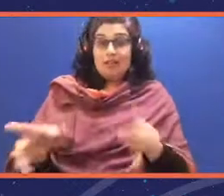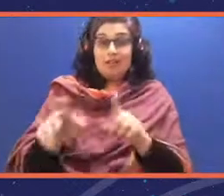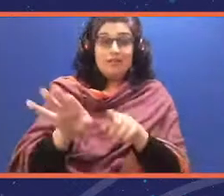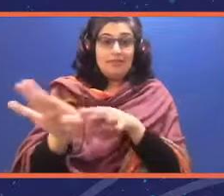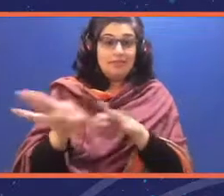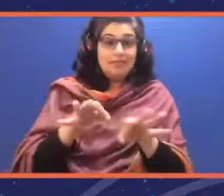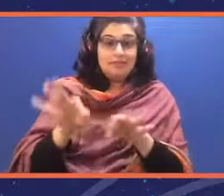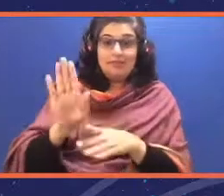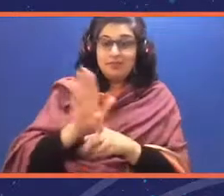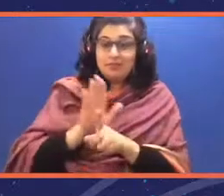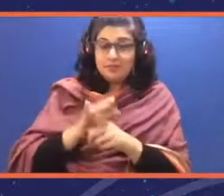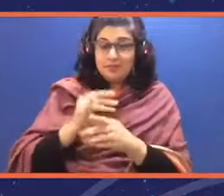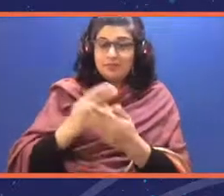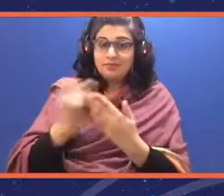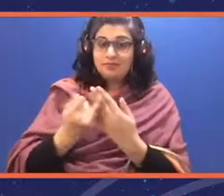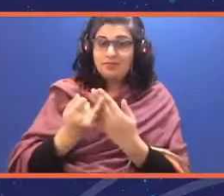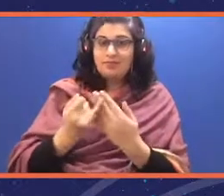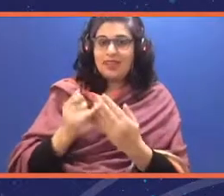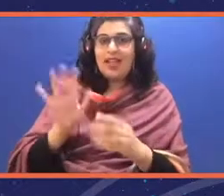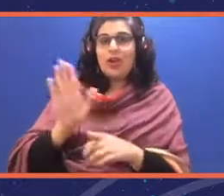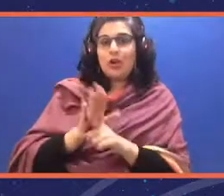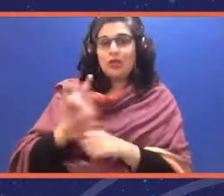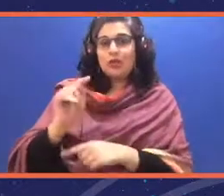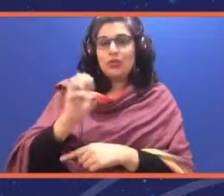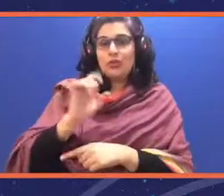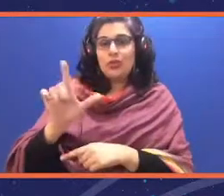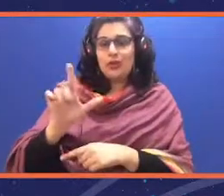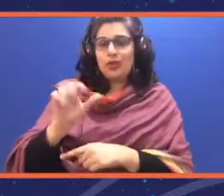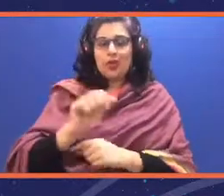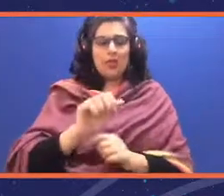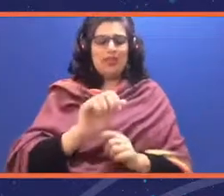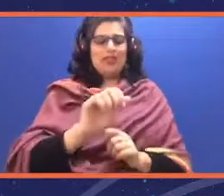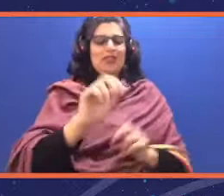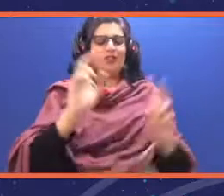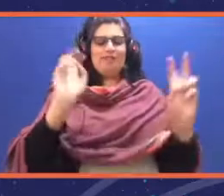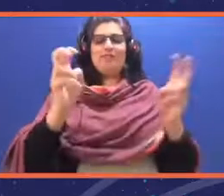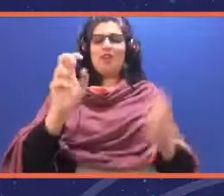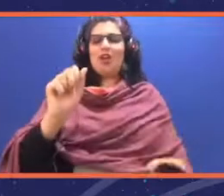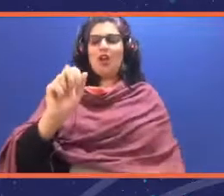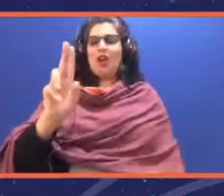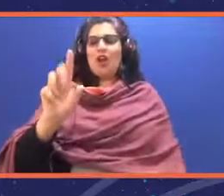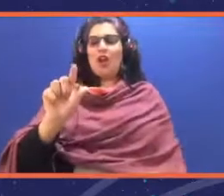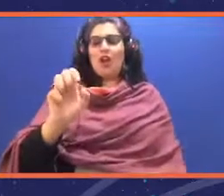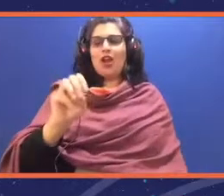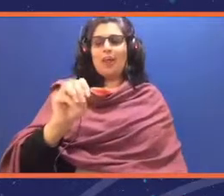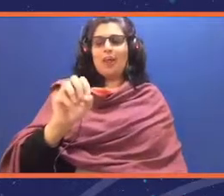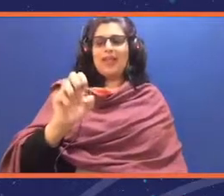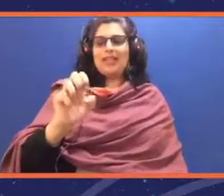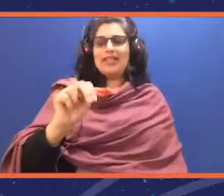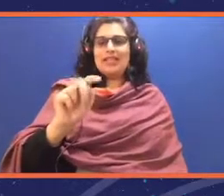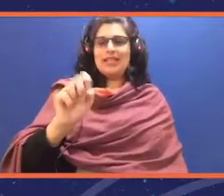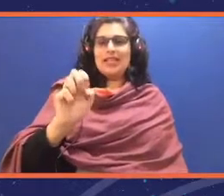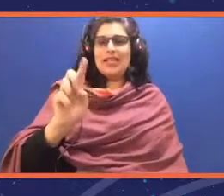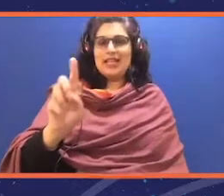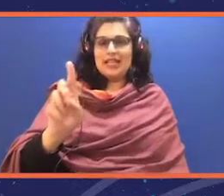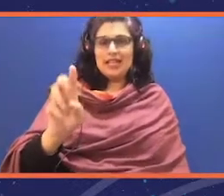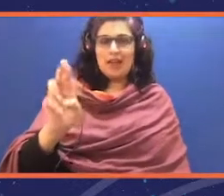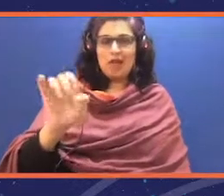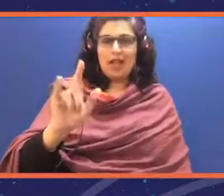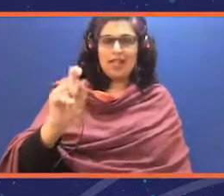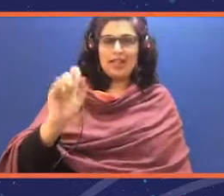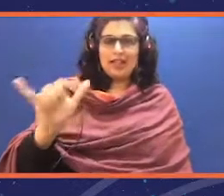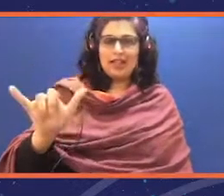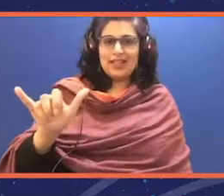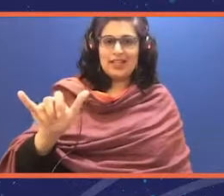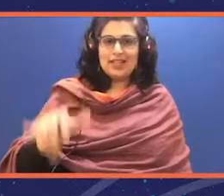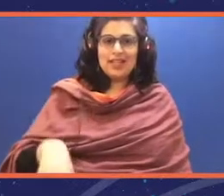is and the tool that she's using, which is augmented reality, which just kind of blows my mind when I think about it. I wanna bring onto the stage